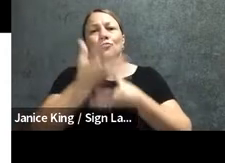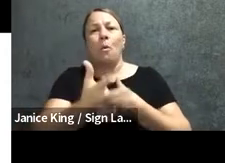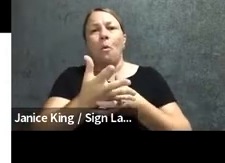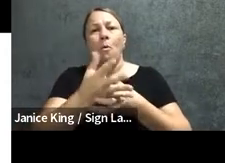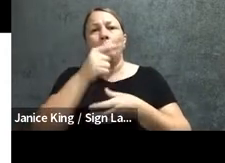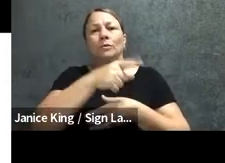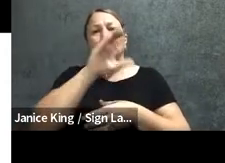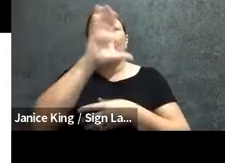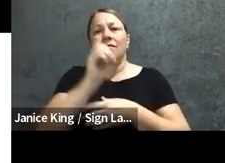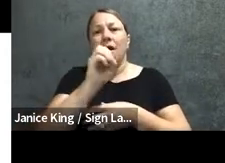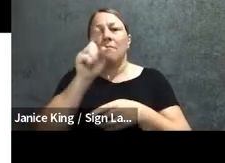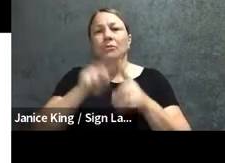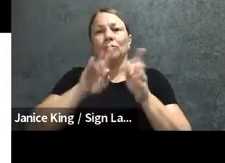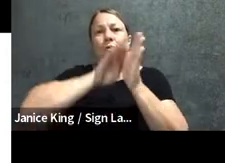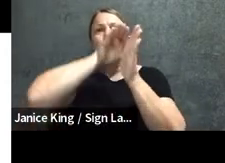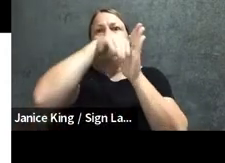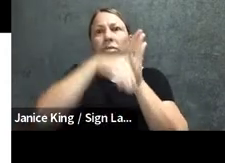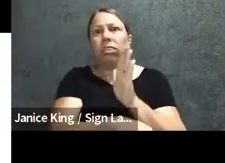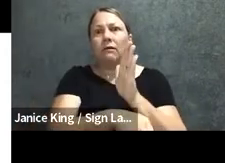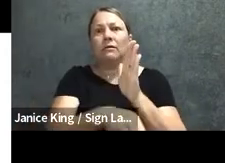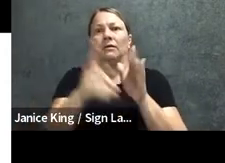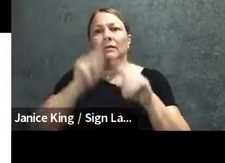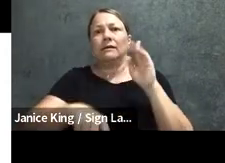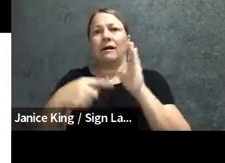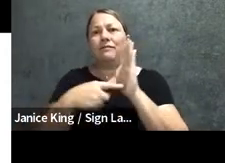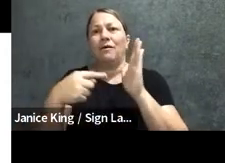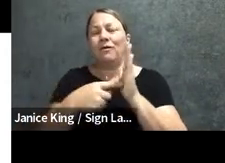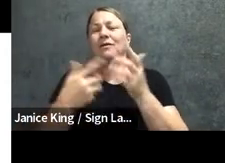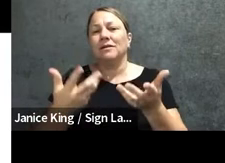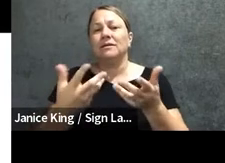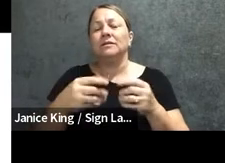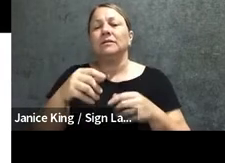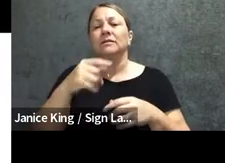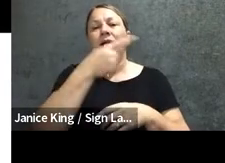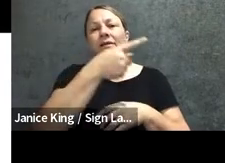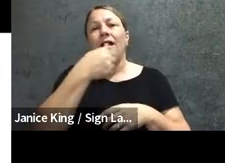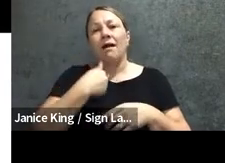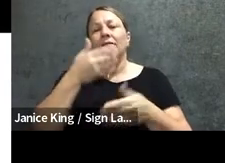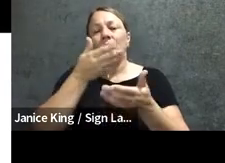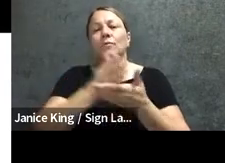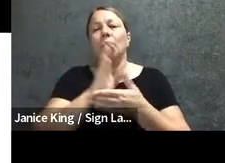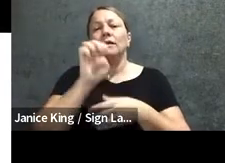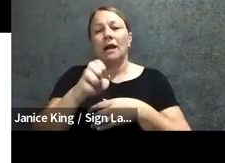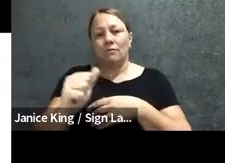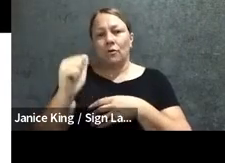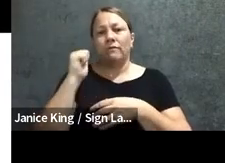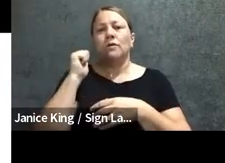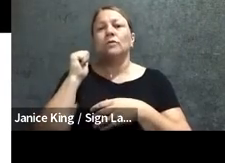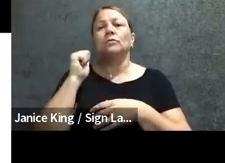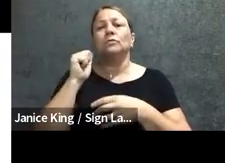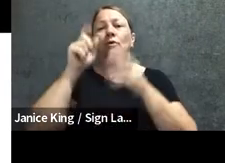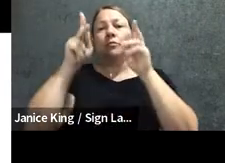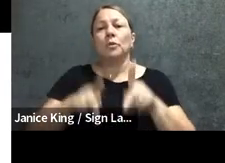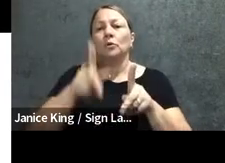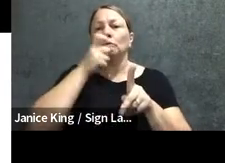would not be something that an employee is entitled to. They can refuse to hire or accommodate a person who